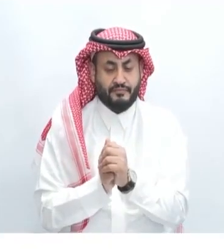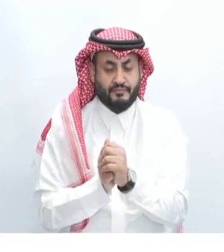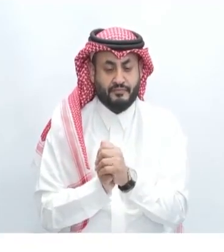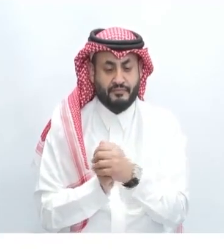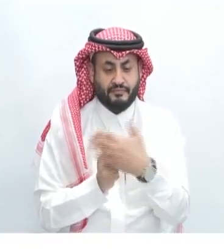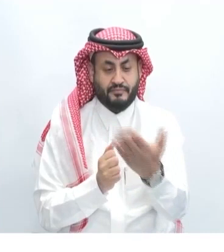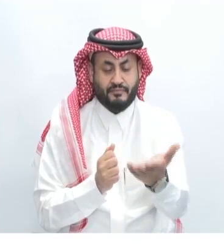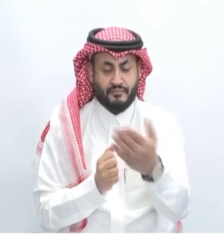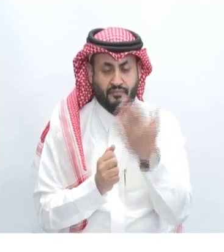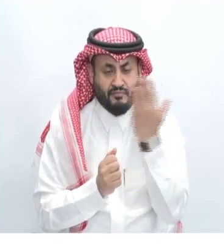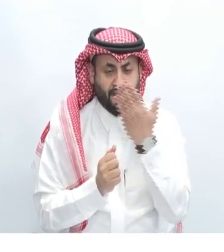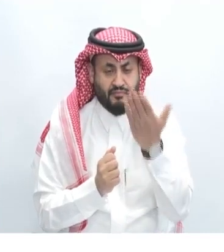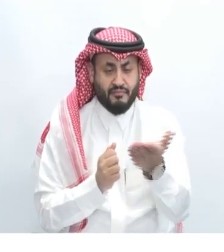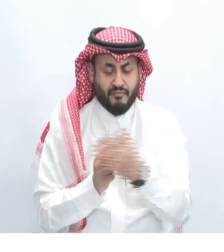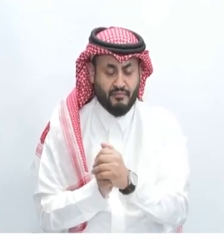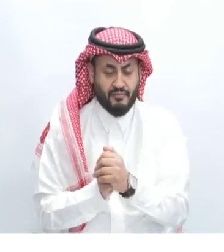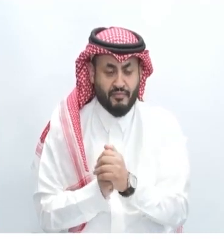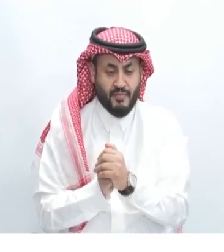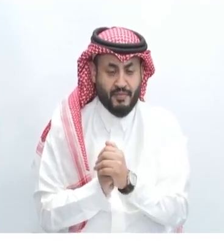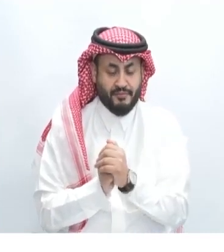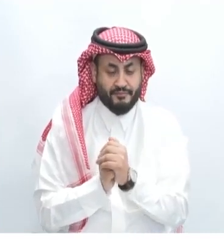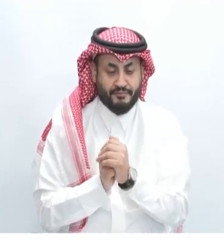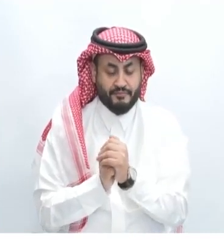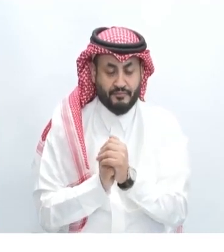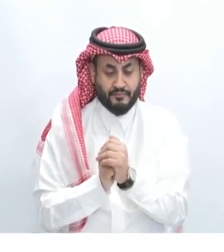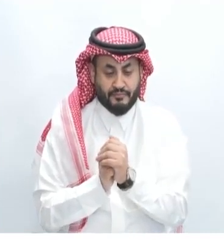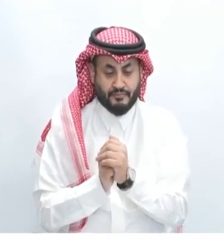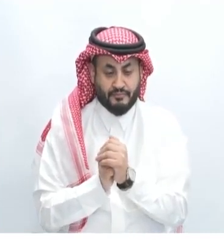descriptions. So a quick reminder of